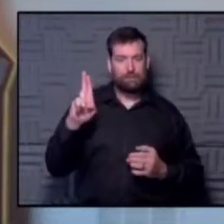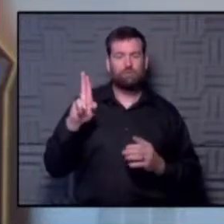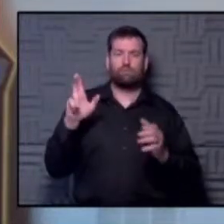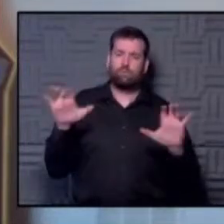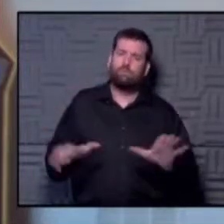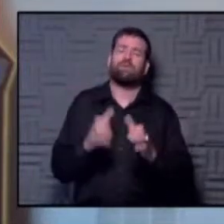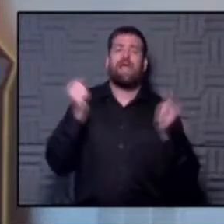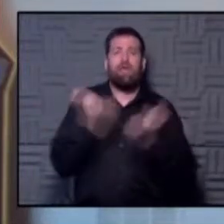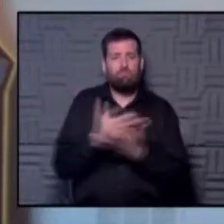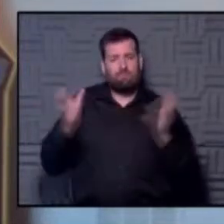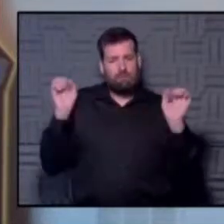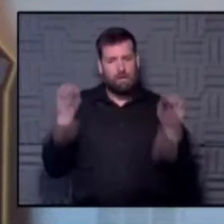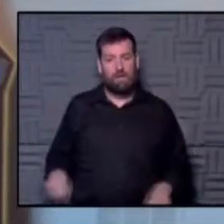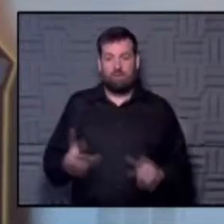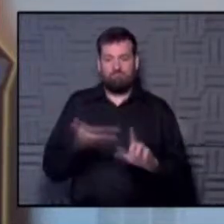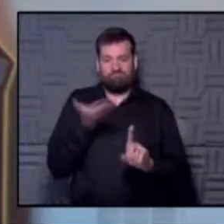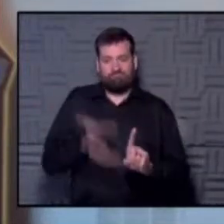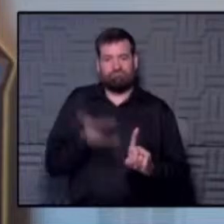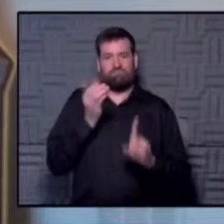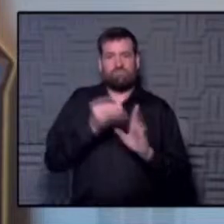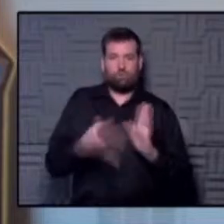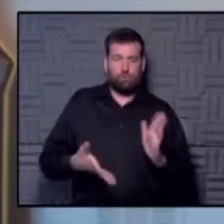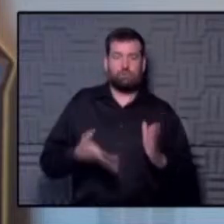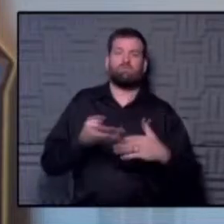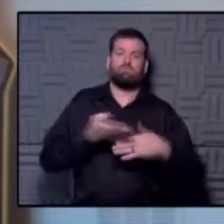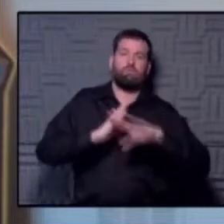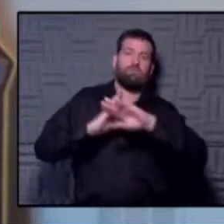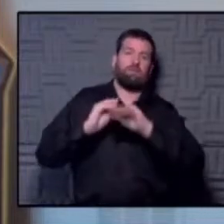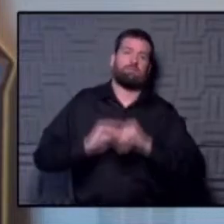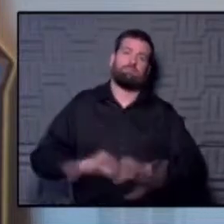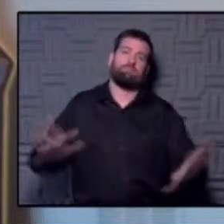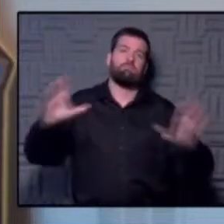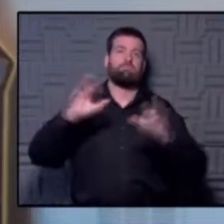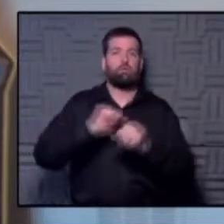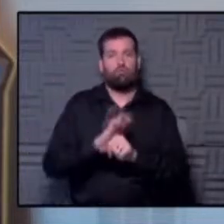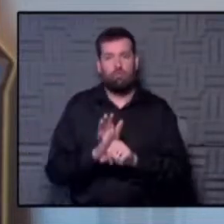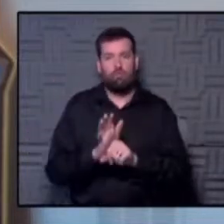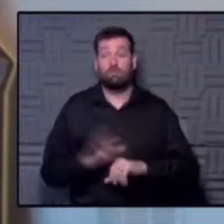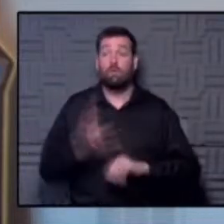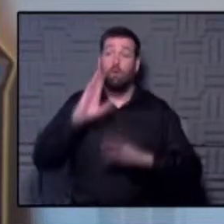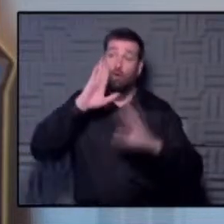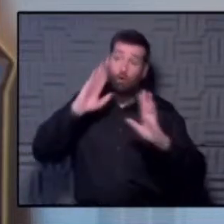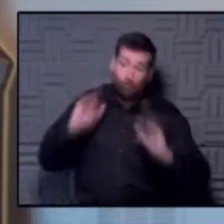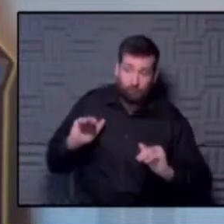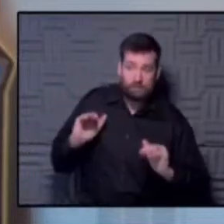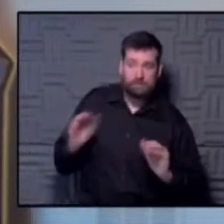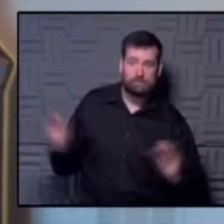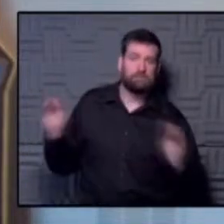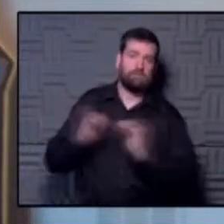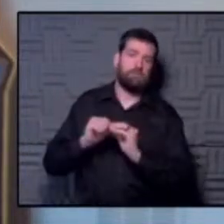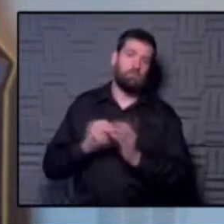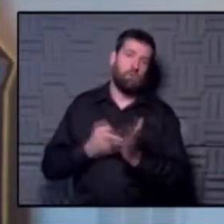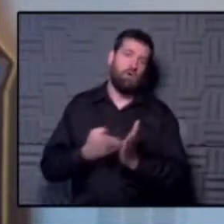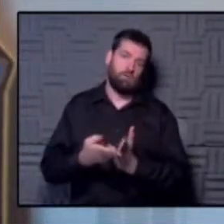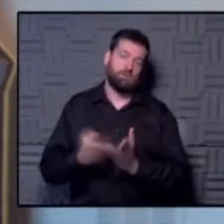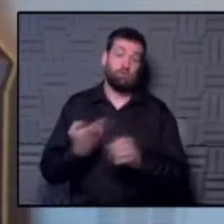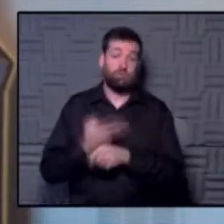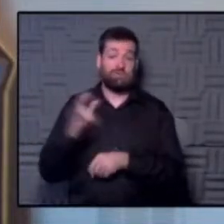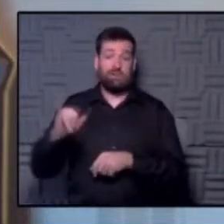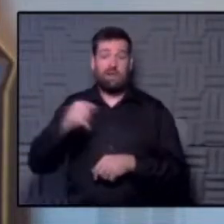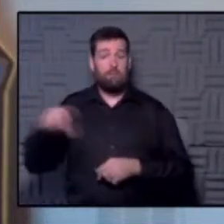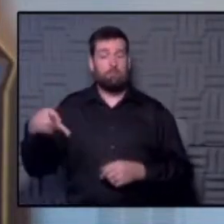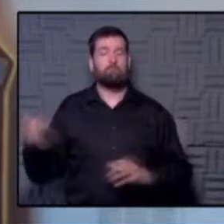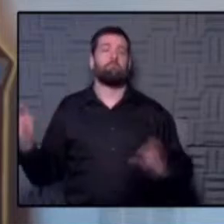can as students to prevent the spread of COVID. So the hope is they will be more honest, and the use of the app will make them more